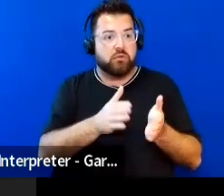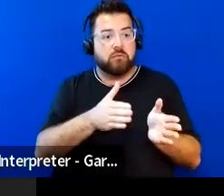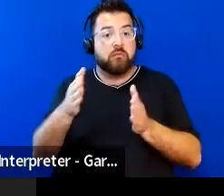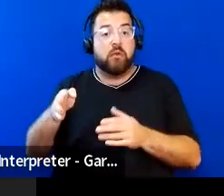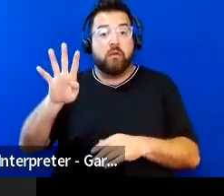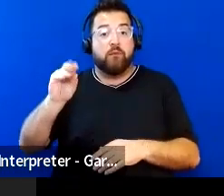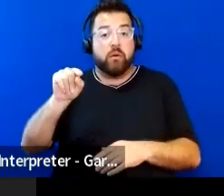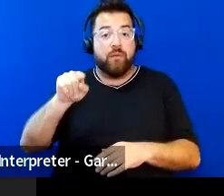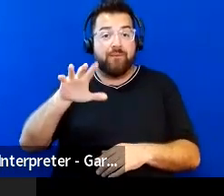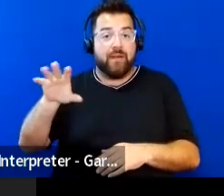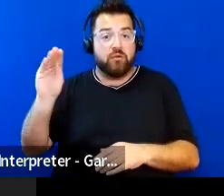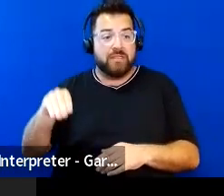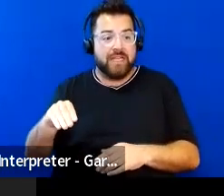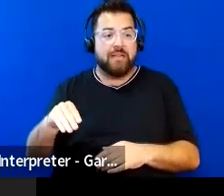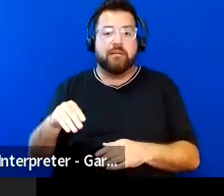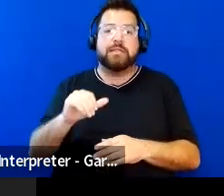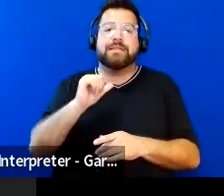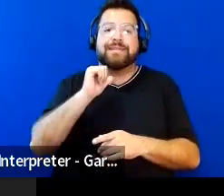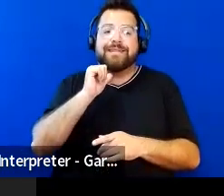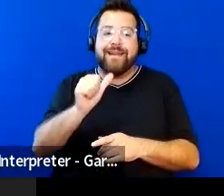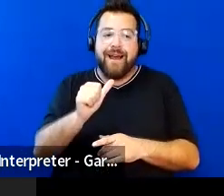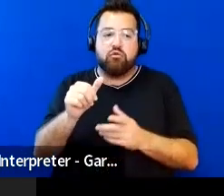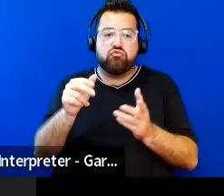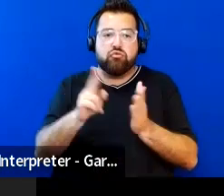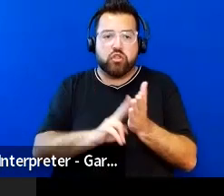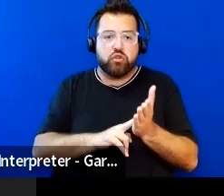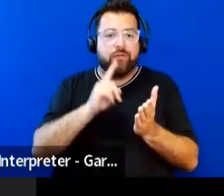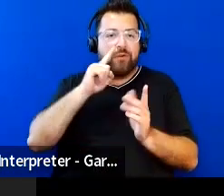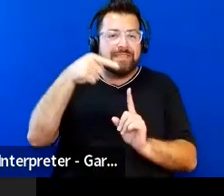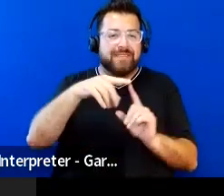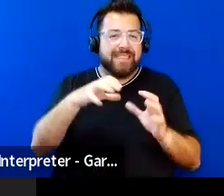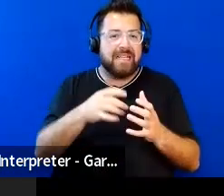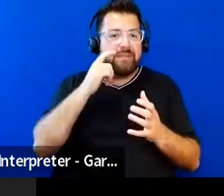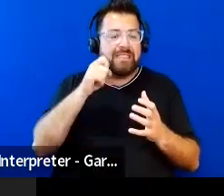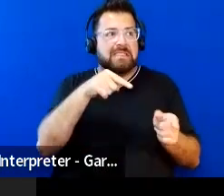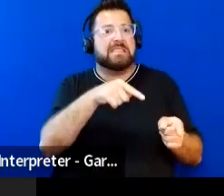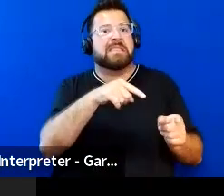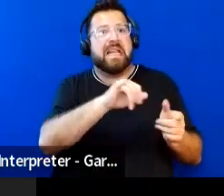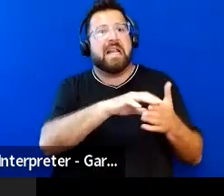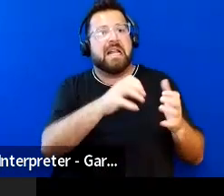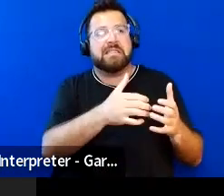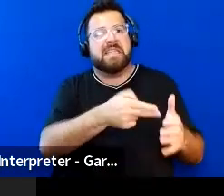40.55% did not register for specific courses because of the high cost of textbooks.